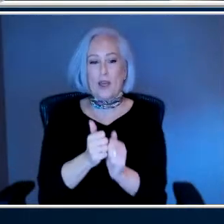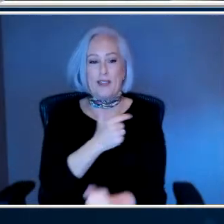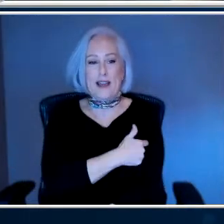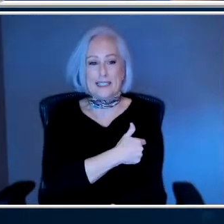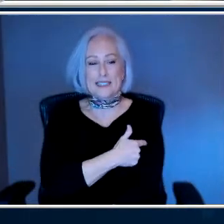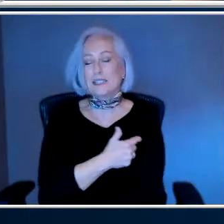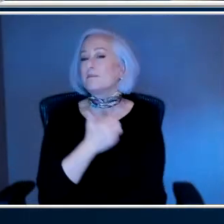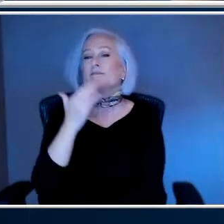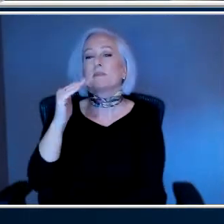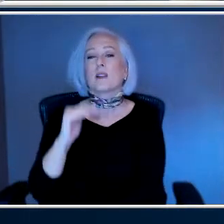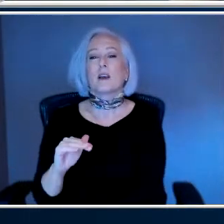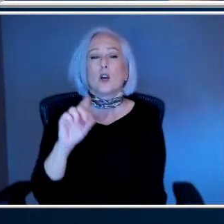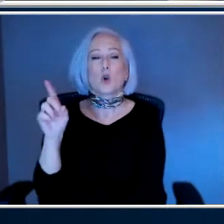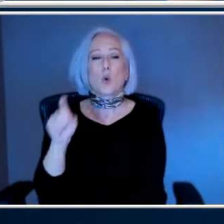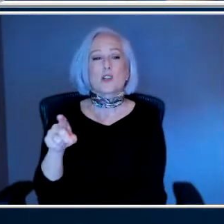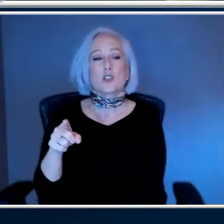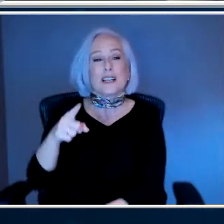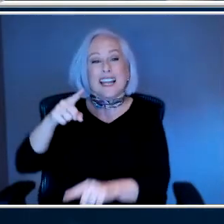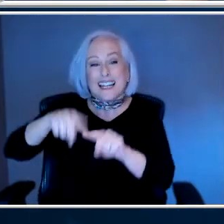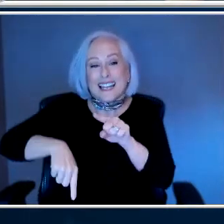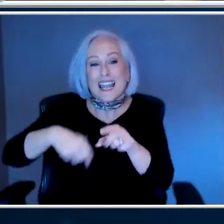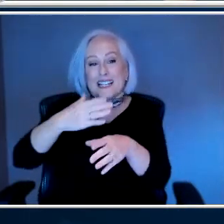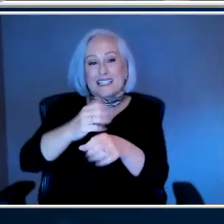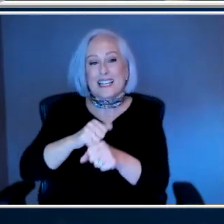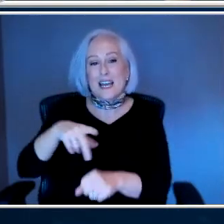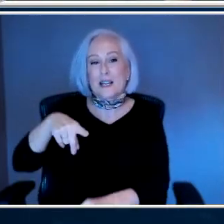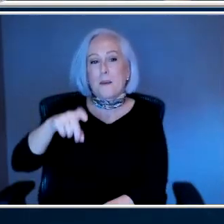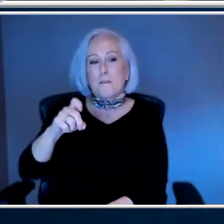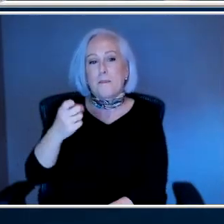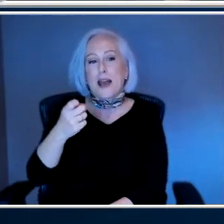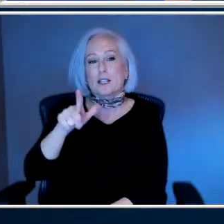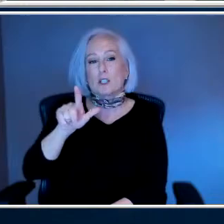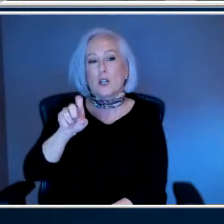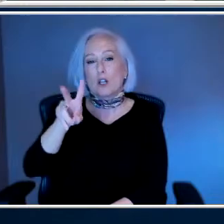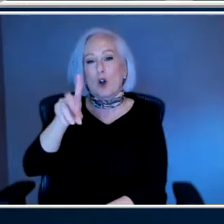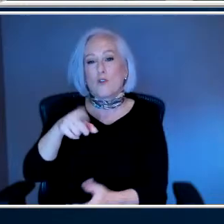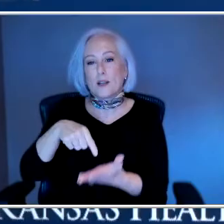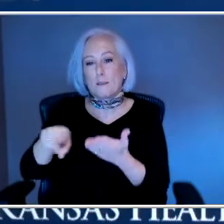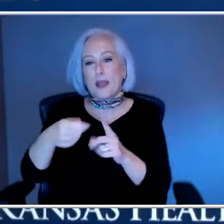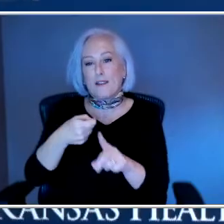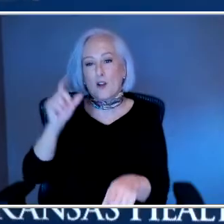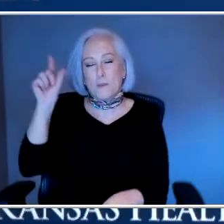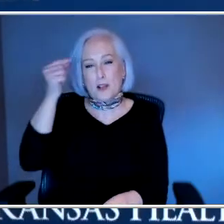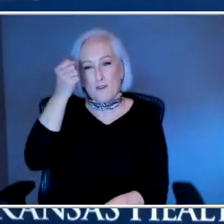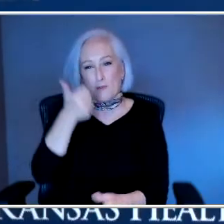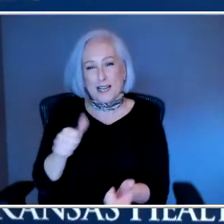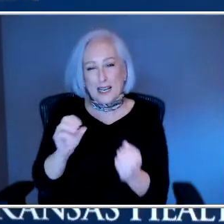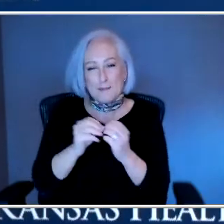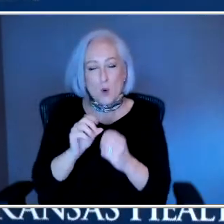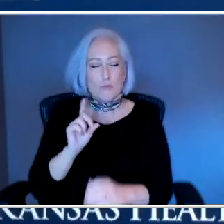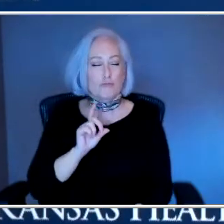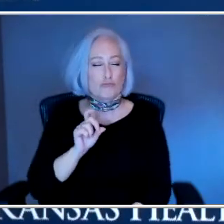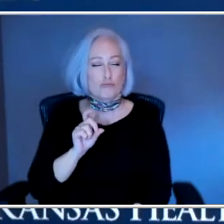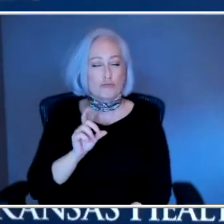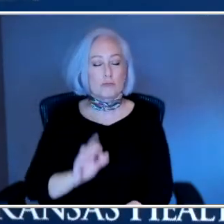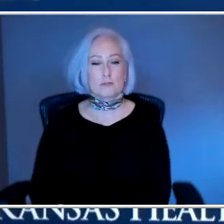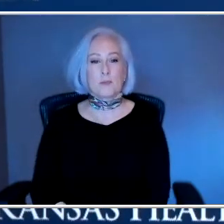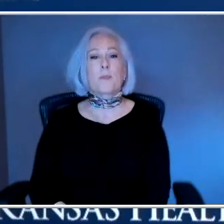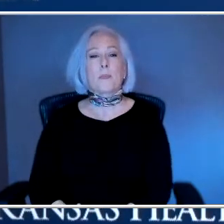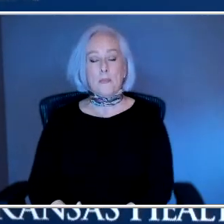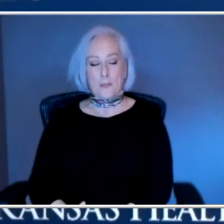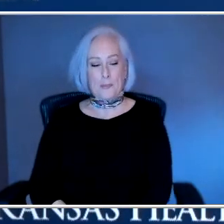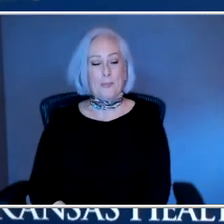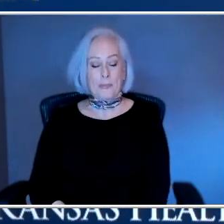cannot get Paxlovid paid for by the government anymore? You know, they did have a program. I'm not sure when